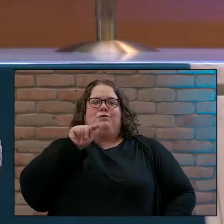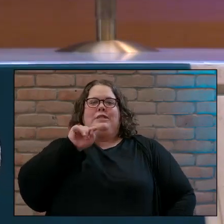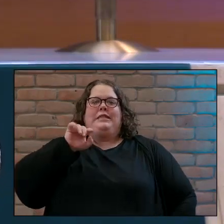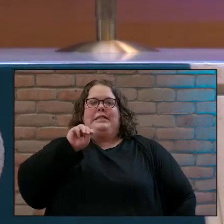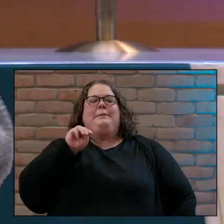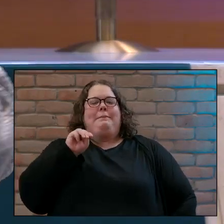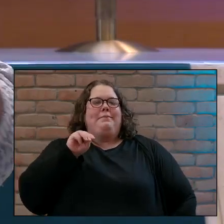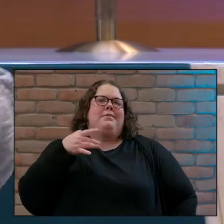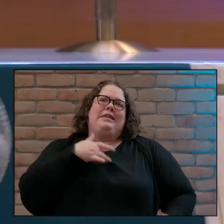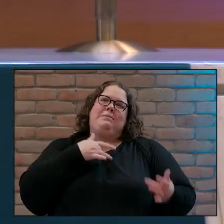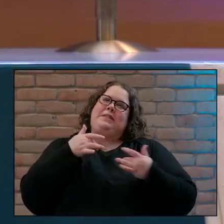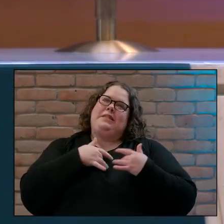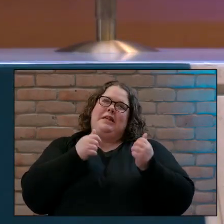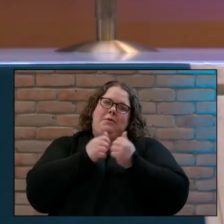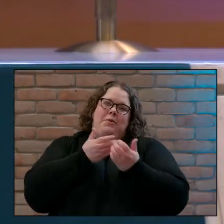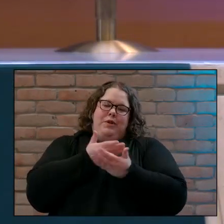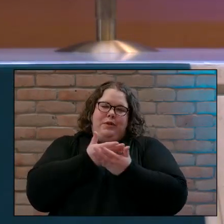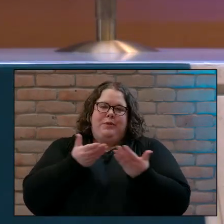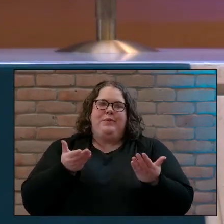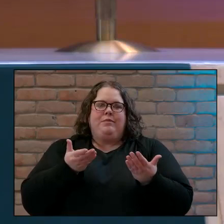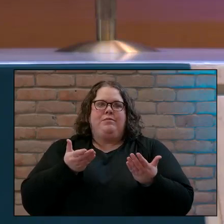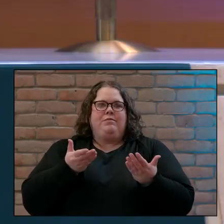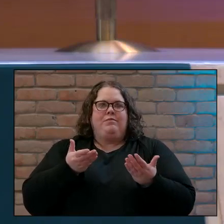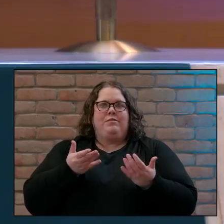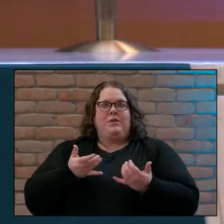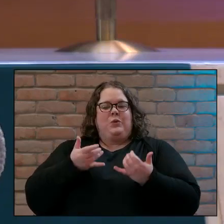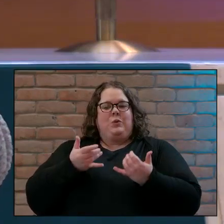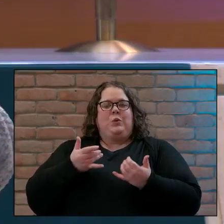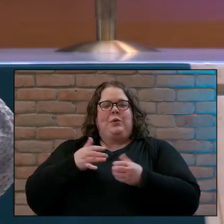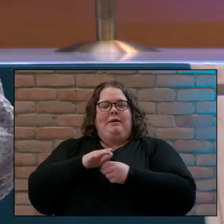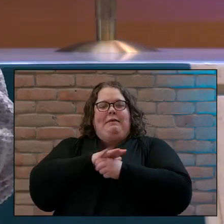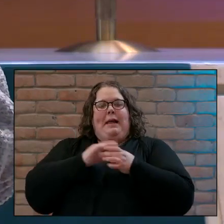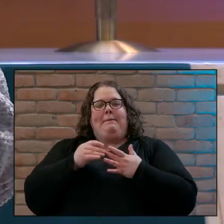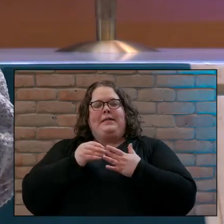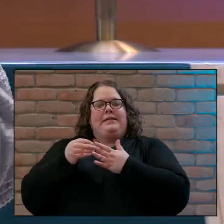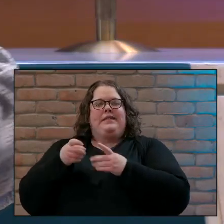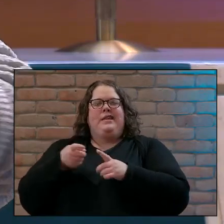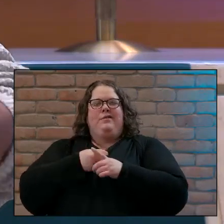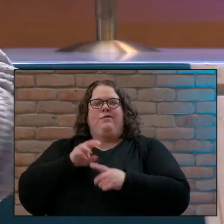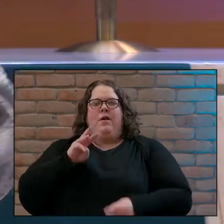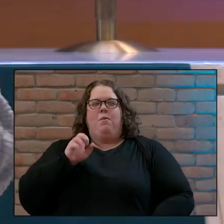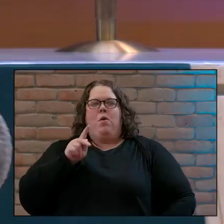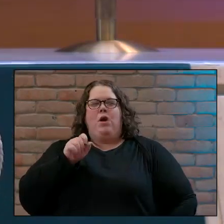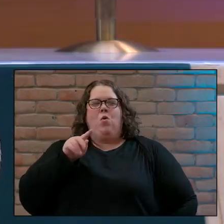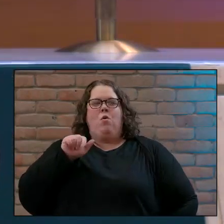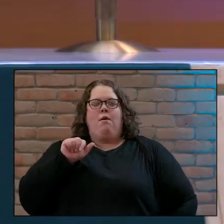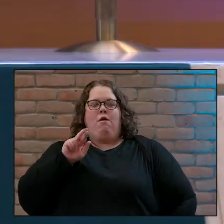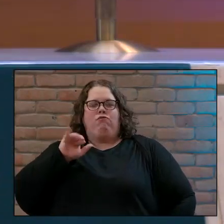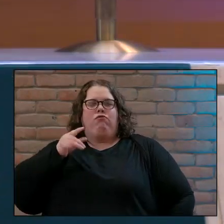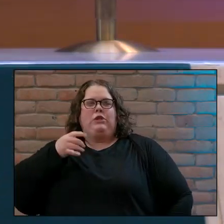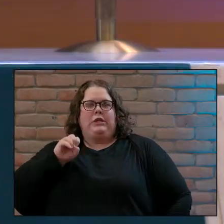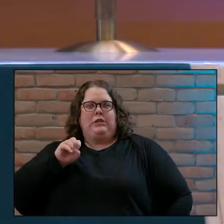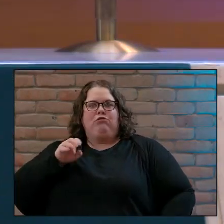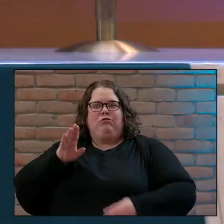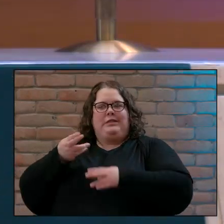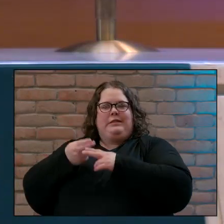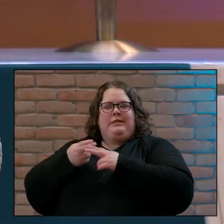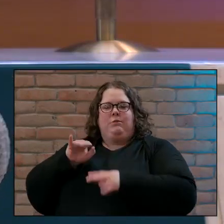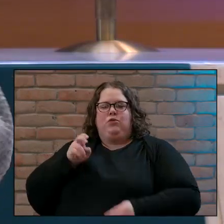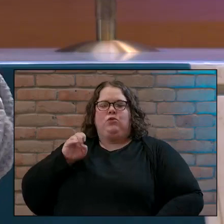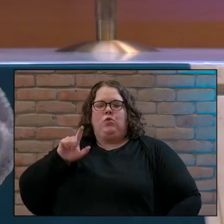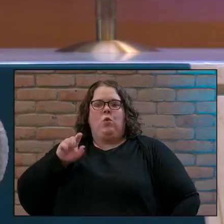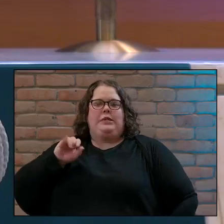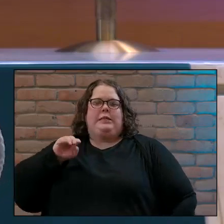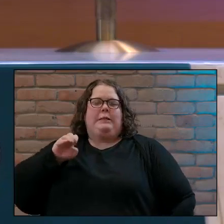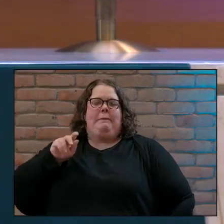today. We have an opportunity to hear from our campus lead from Wakota Ridge, Joel Simank. He's going to share our message with us today